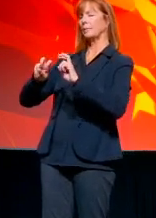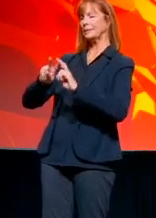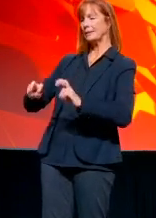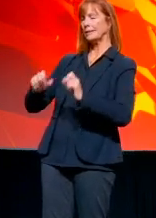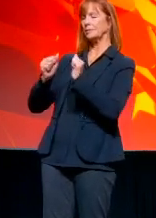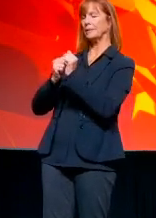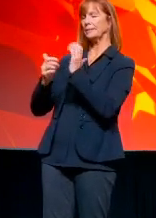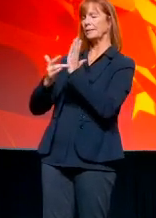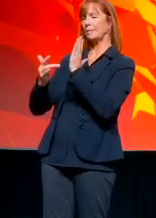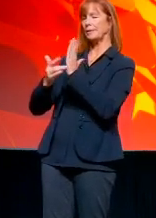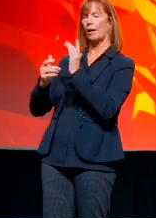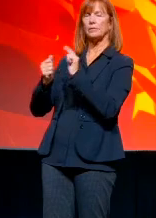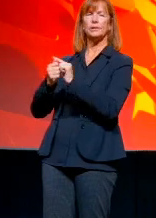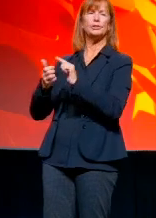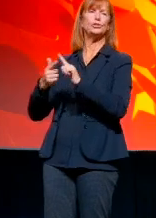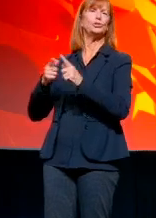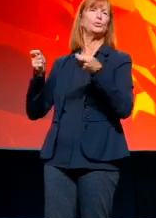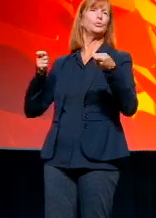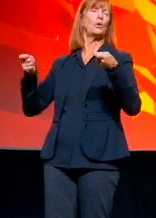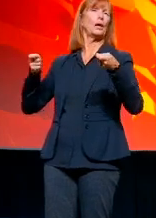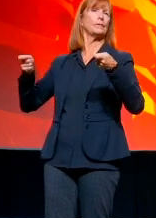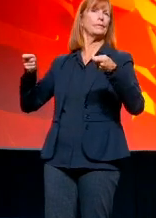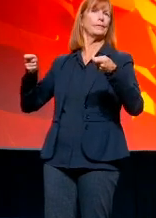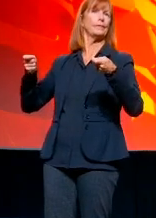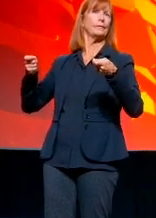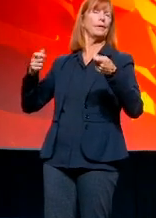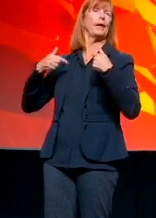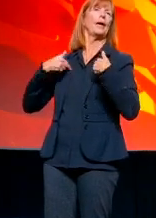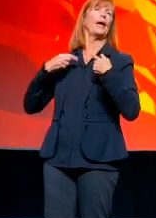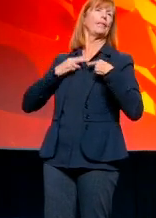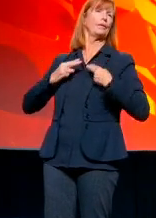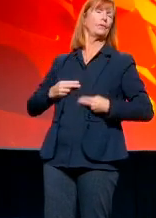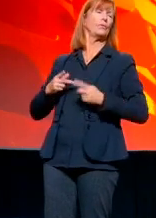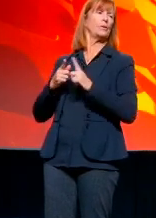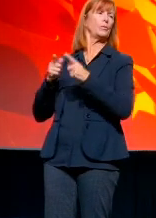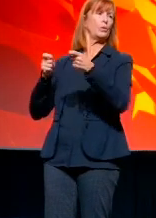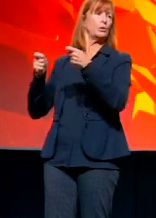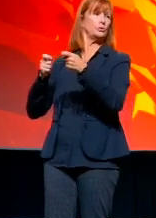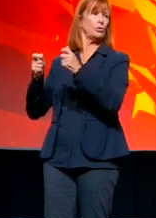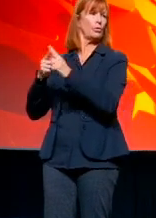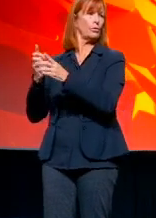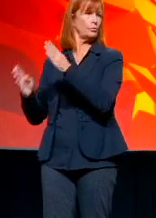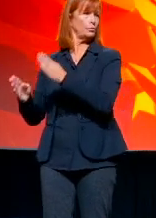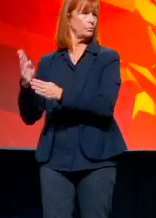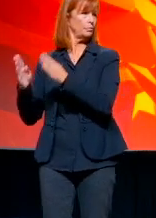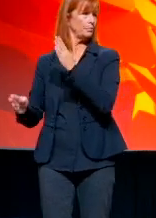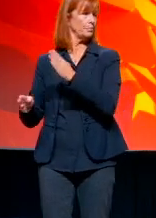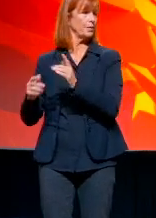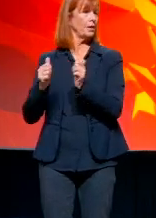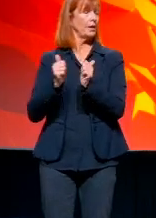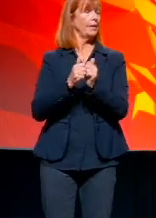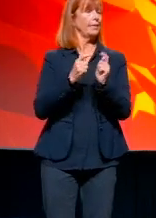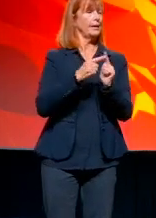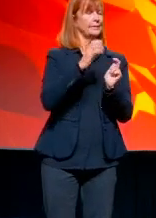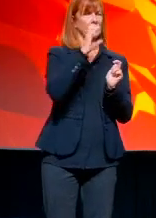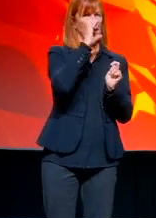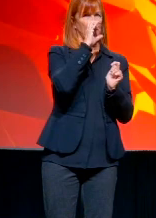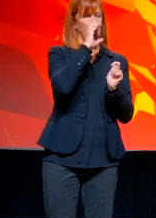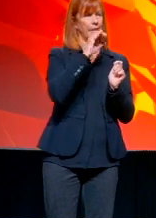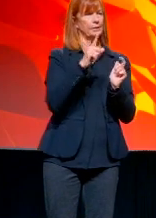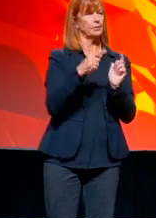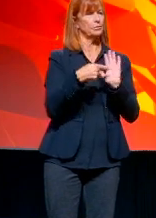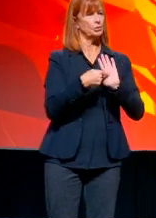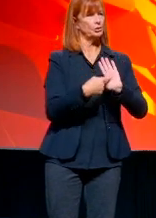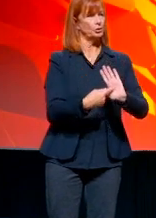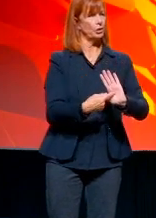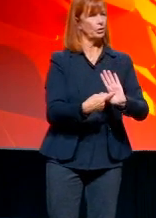when things go wrong, and then ask human to come and help. So this animations illustrate the idea, right? So we have